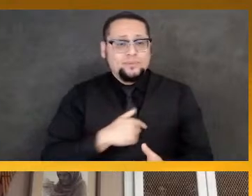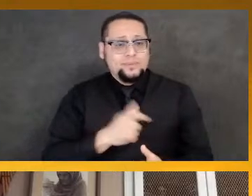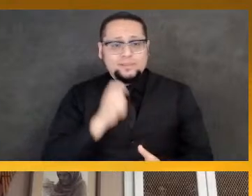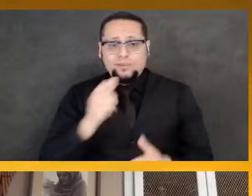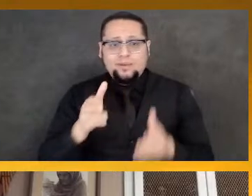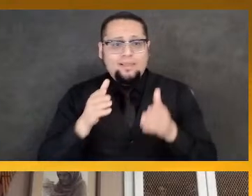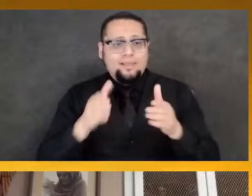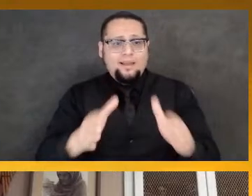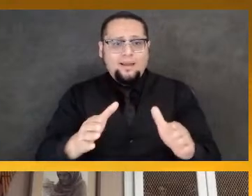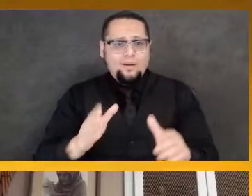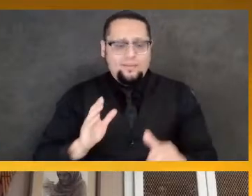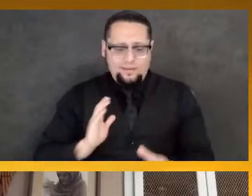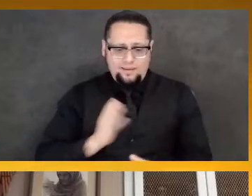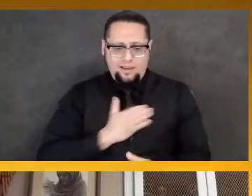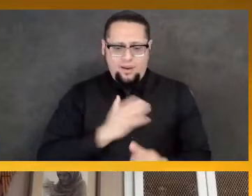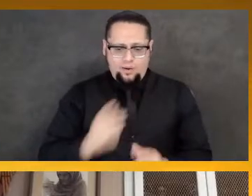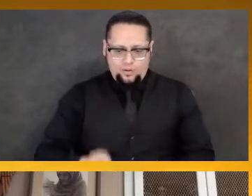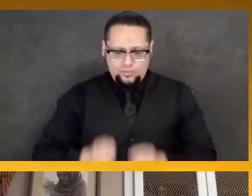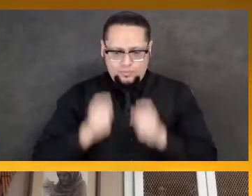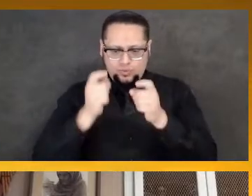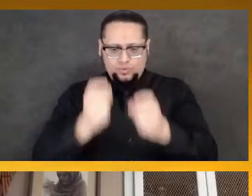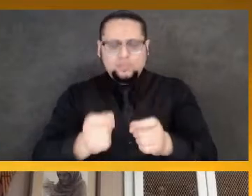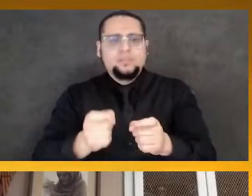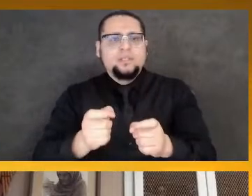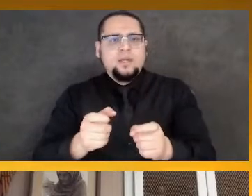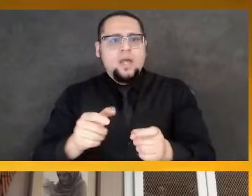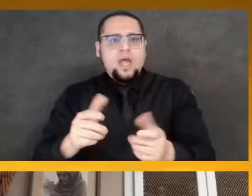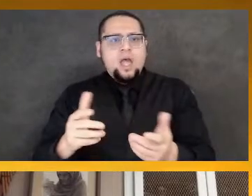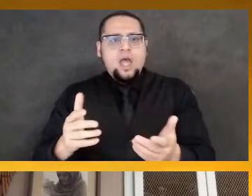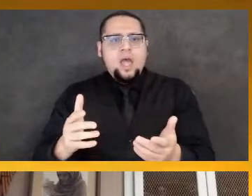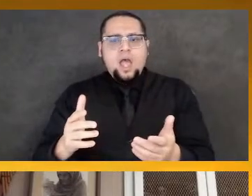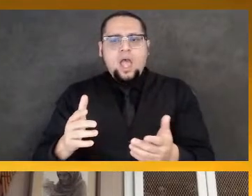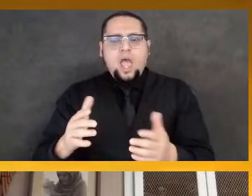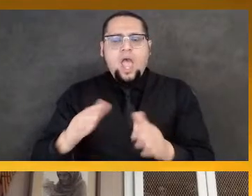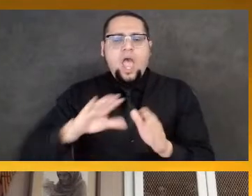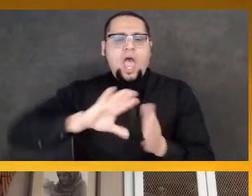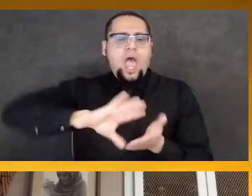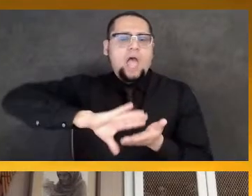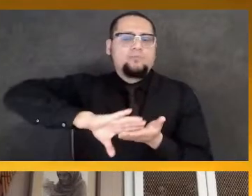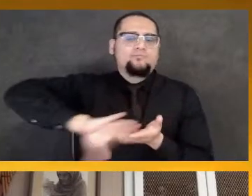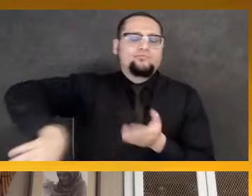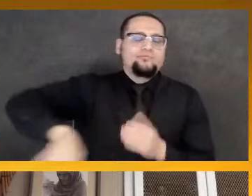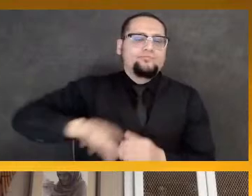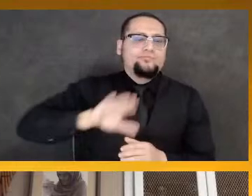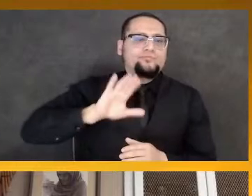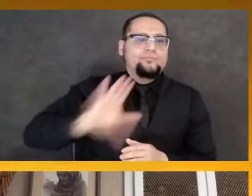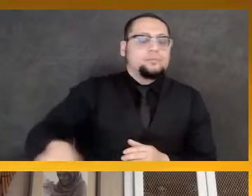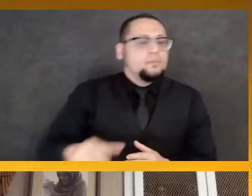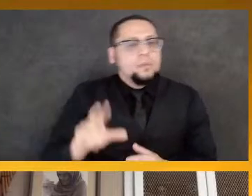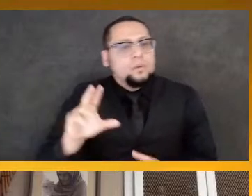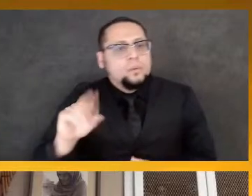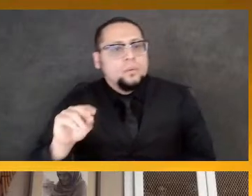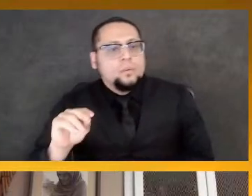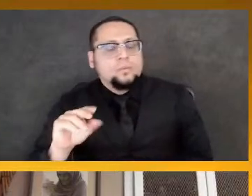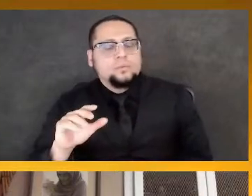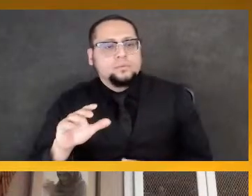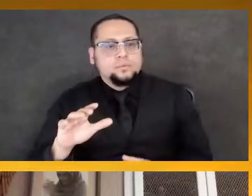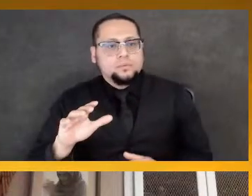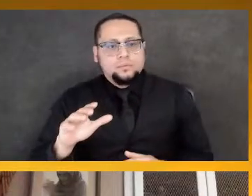that our contributions to be the afterthought. Even with such an important